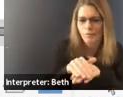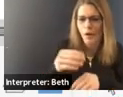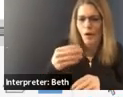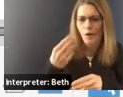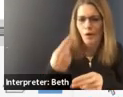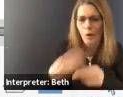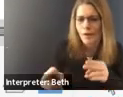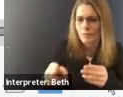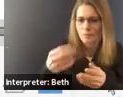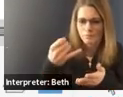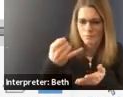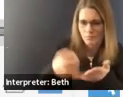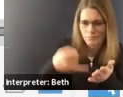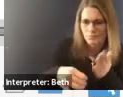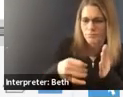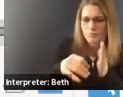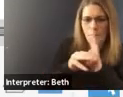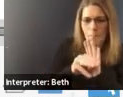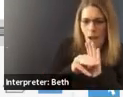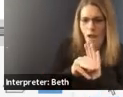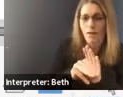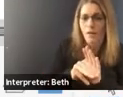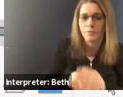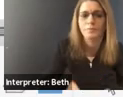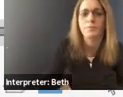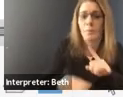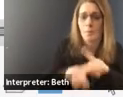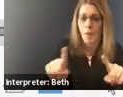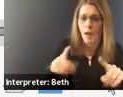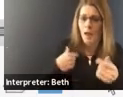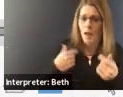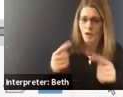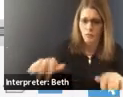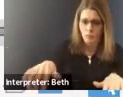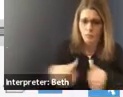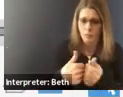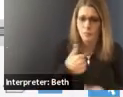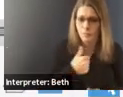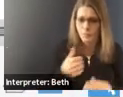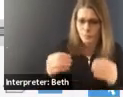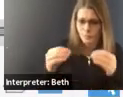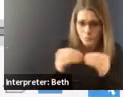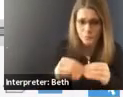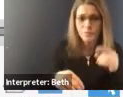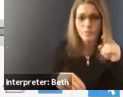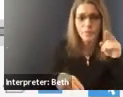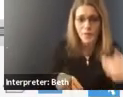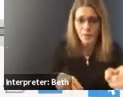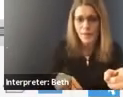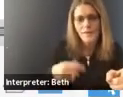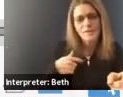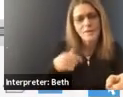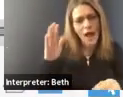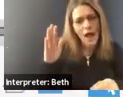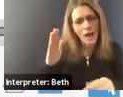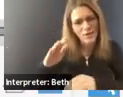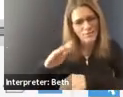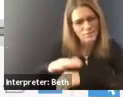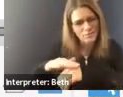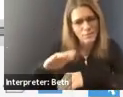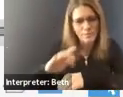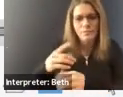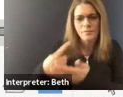something. But I chose to push myself further, right? And this is something that I will touch on later as well.